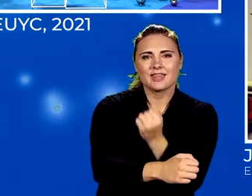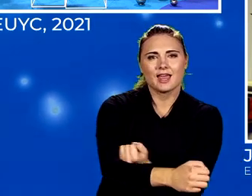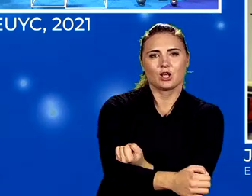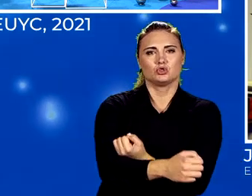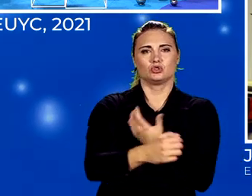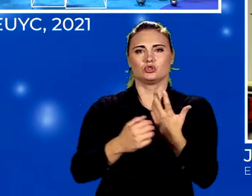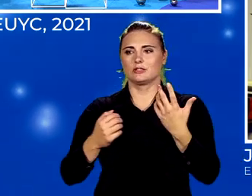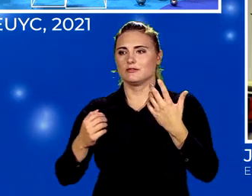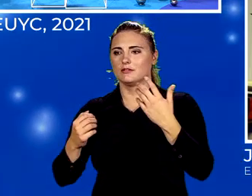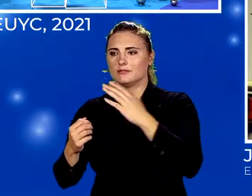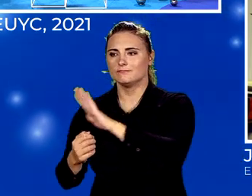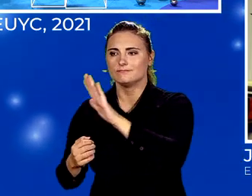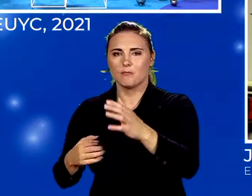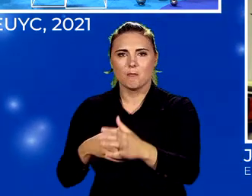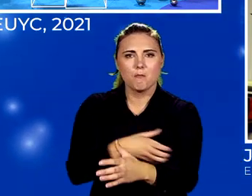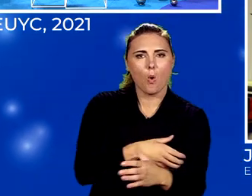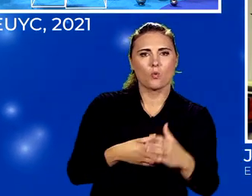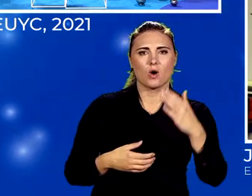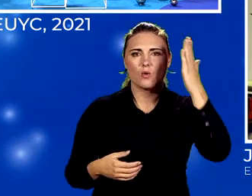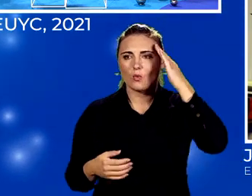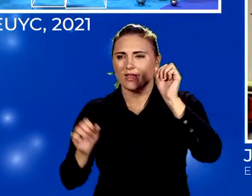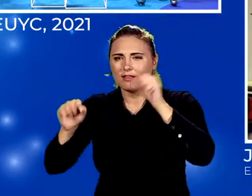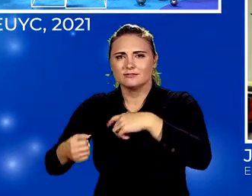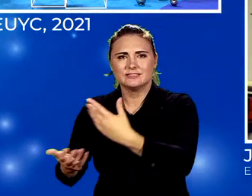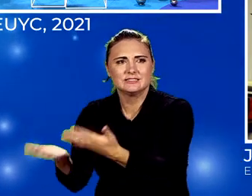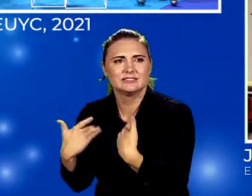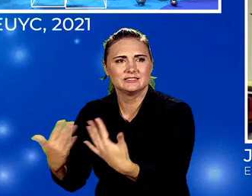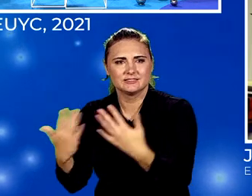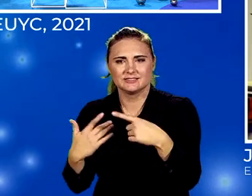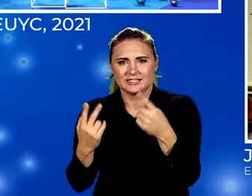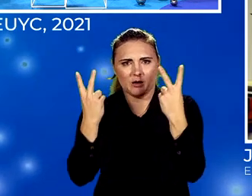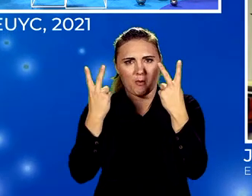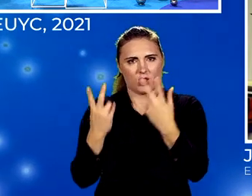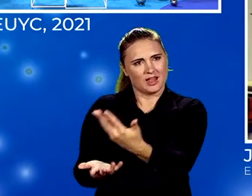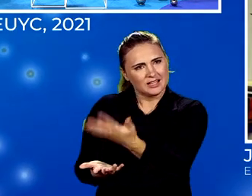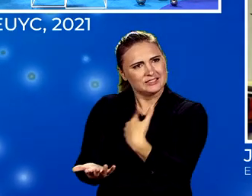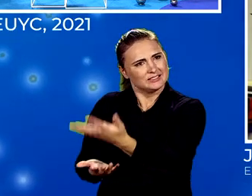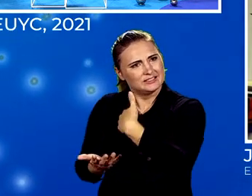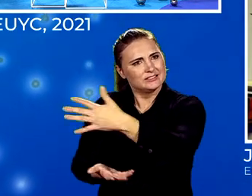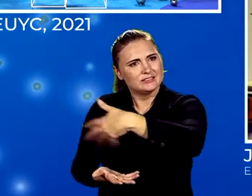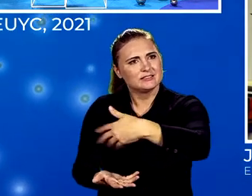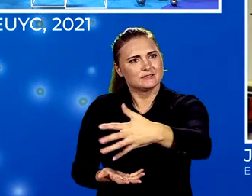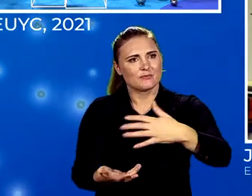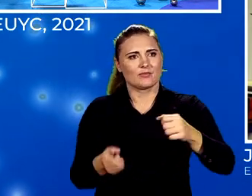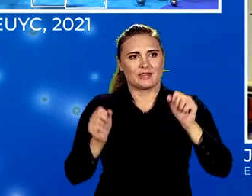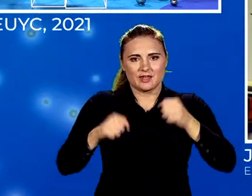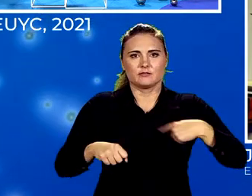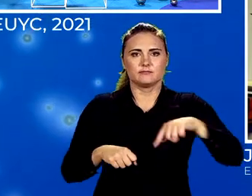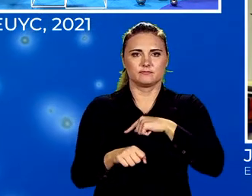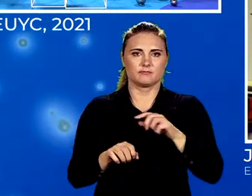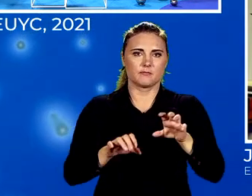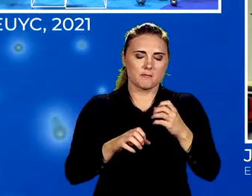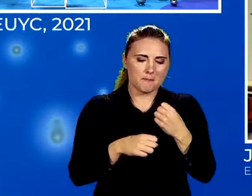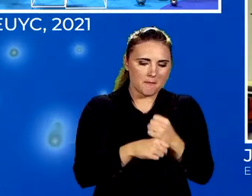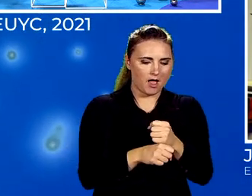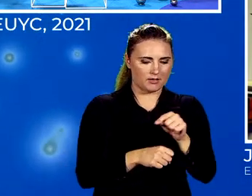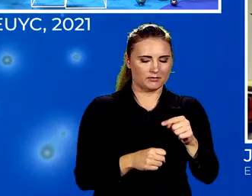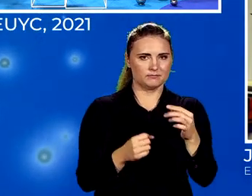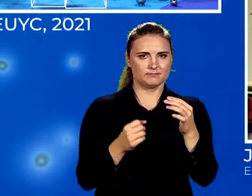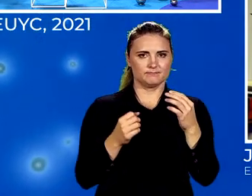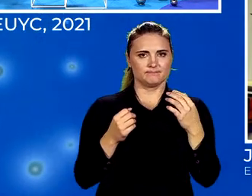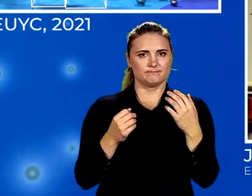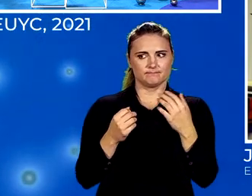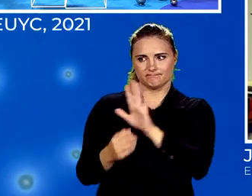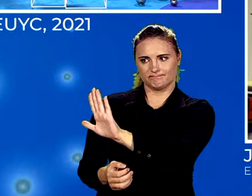most important is actually, and we have the means, right, the framework, that we create a strong basis for that all